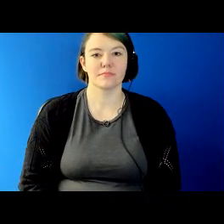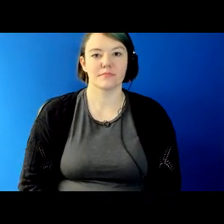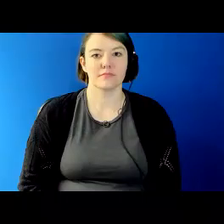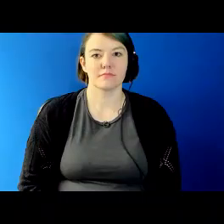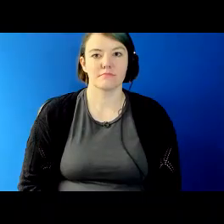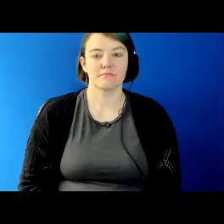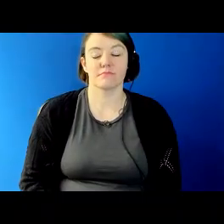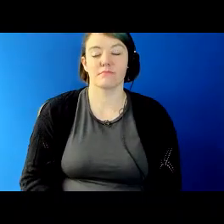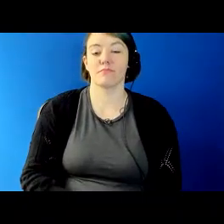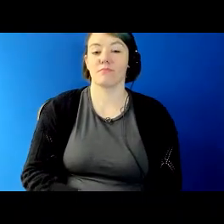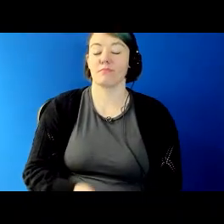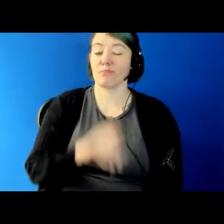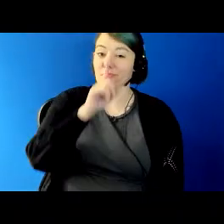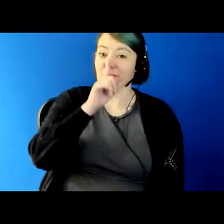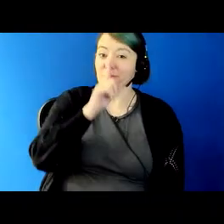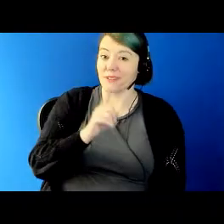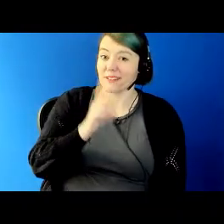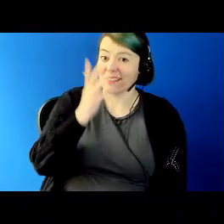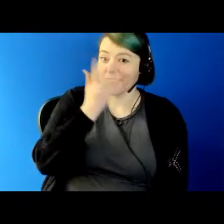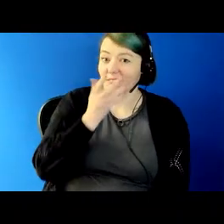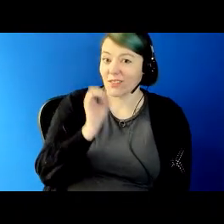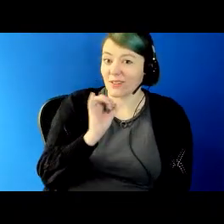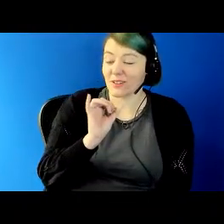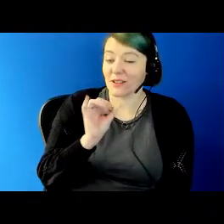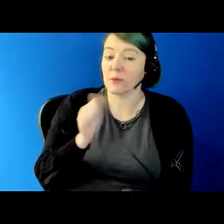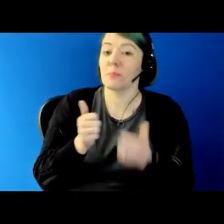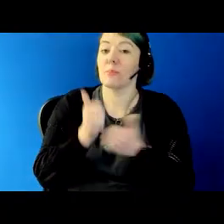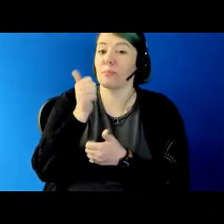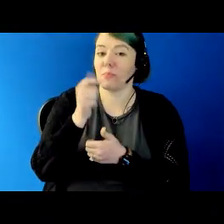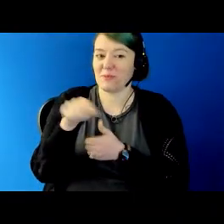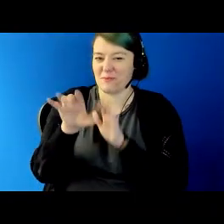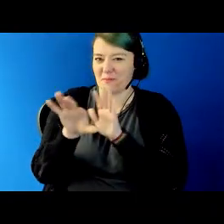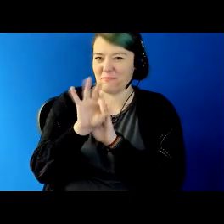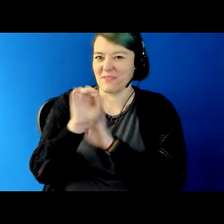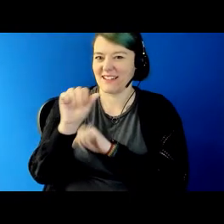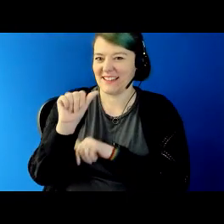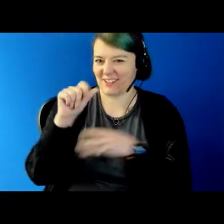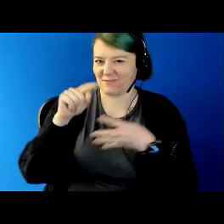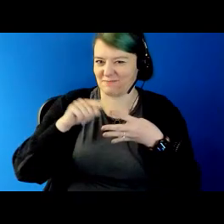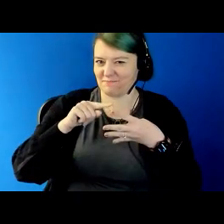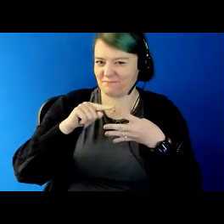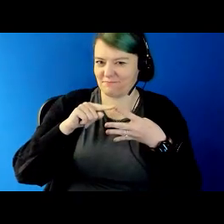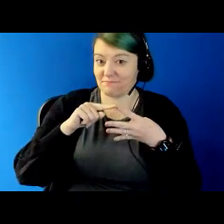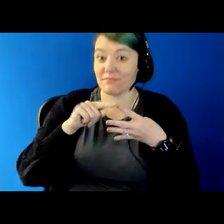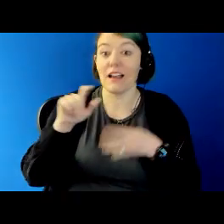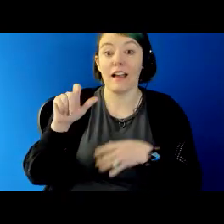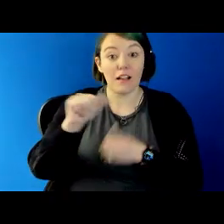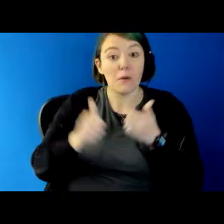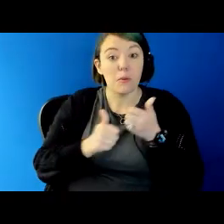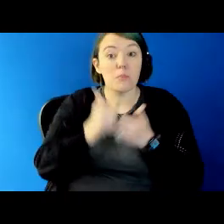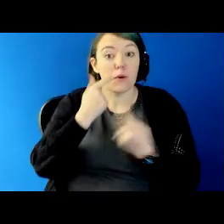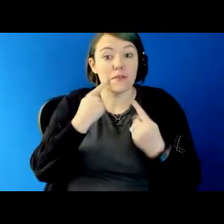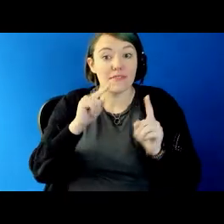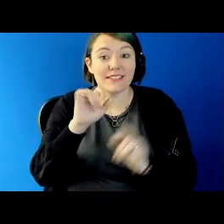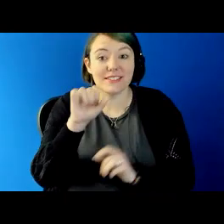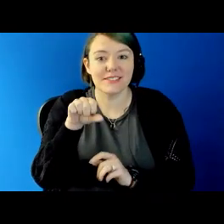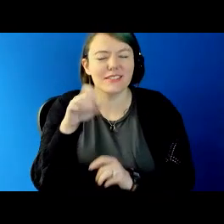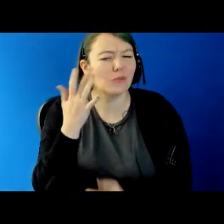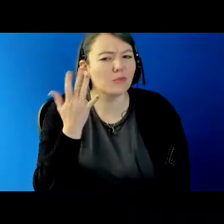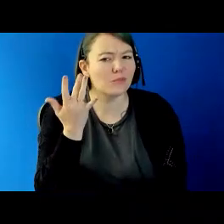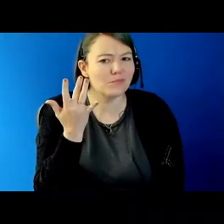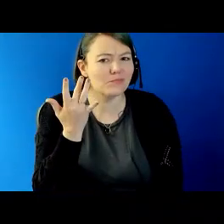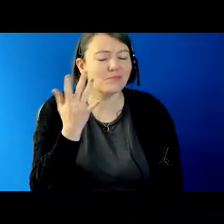So it really looks like the majority of you have selected A. So let's talk about why A is most effective. When leaders